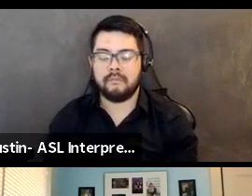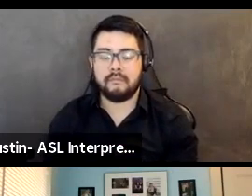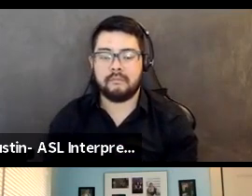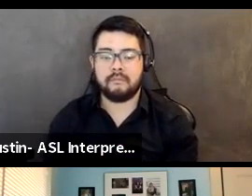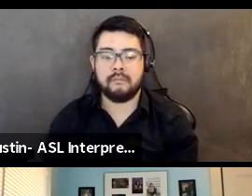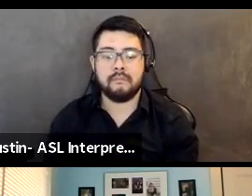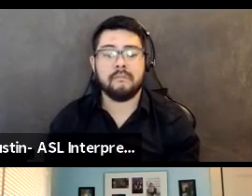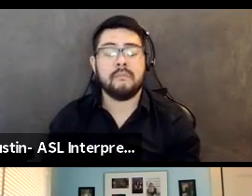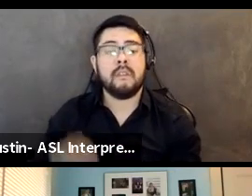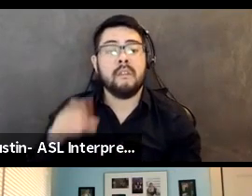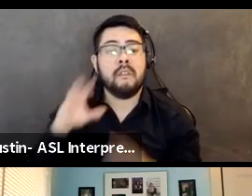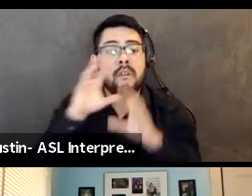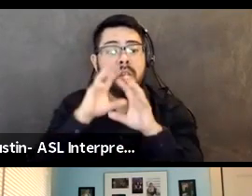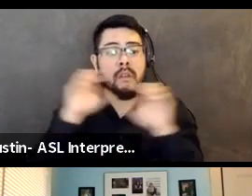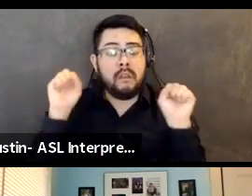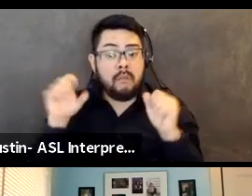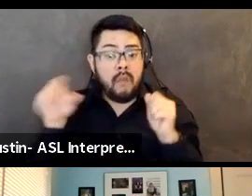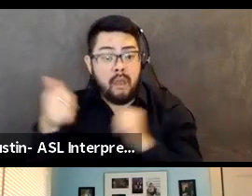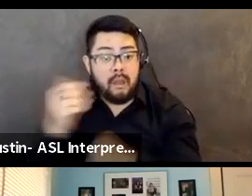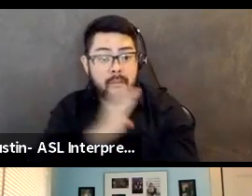any other board member